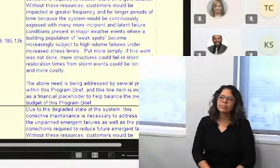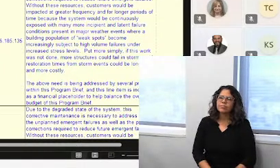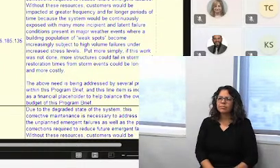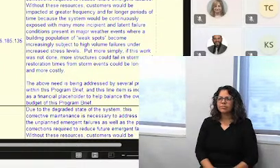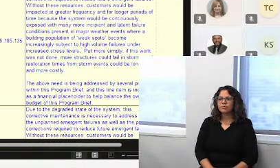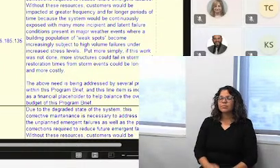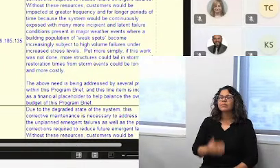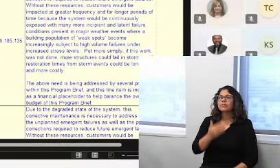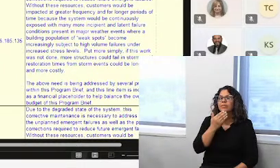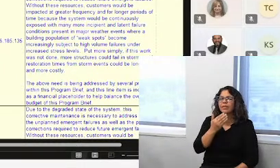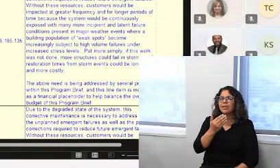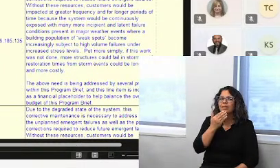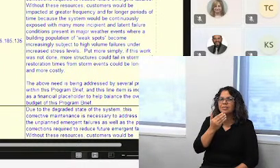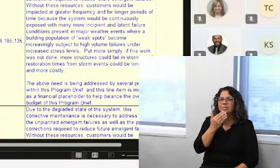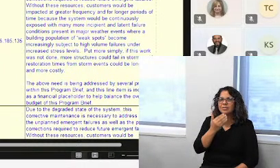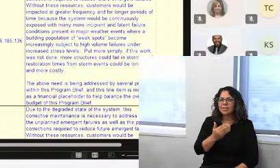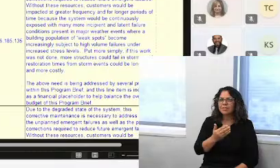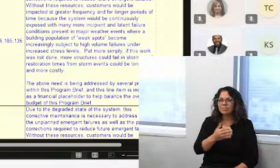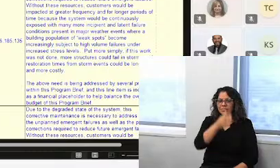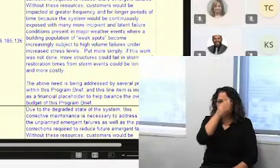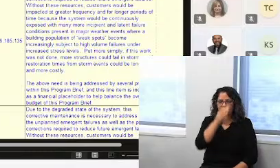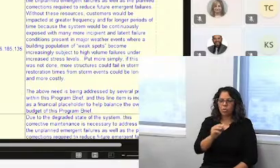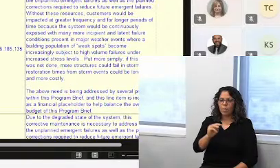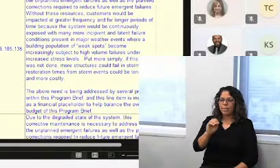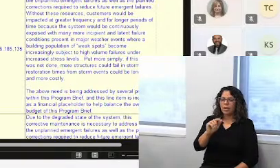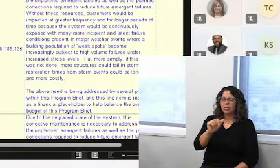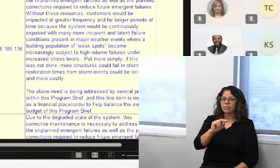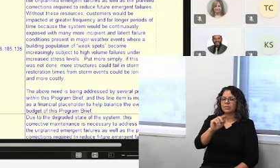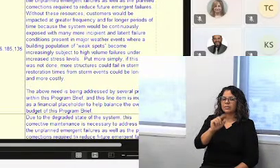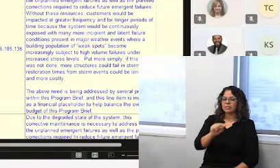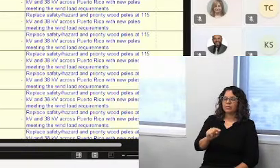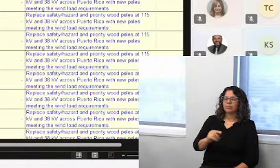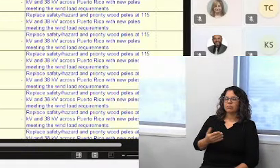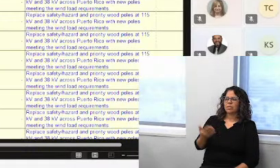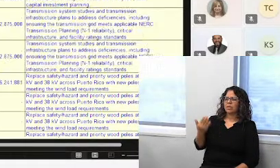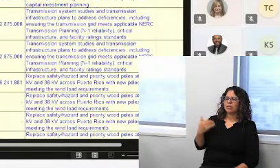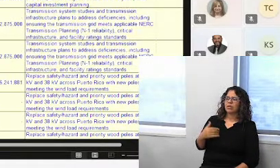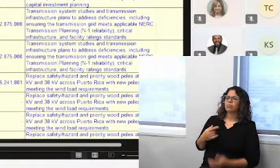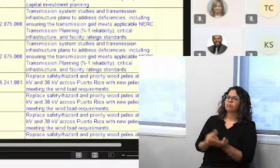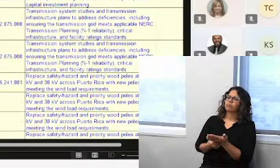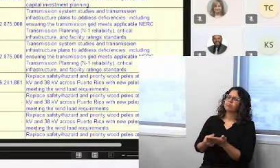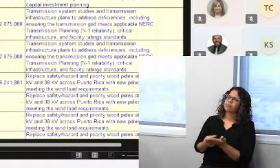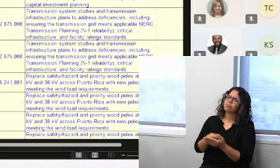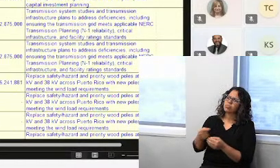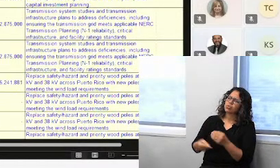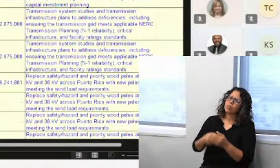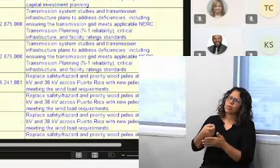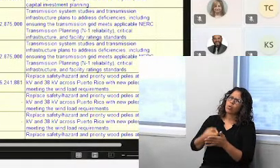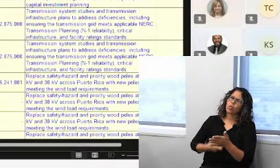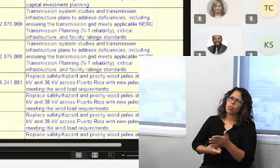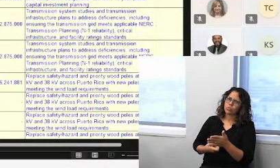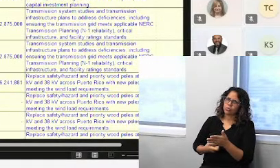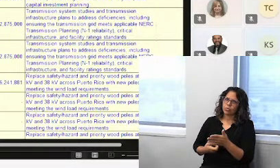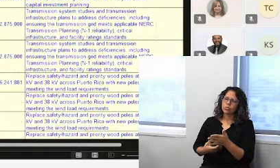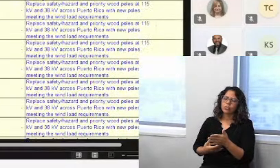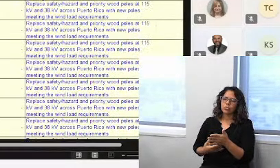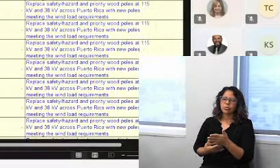Thank you. Mr. Melendez, when we were talking earlier about network upgrade costs for the Tranche 1 projects, you talked